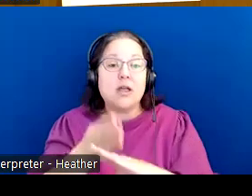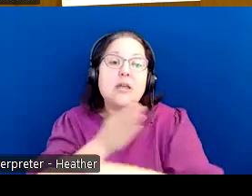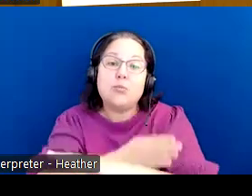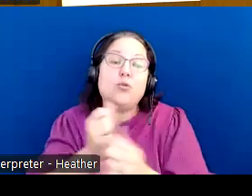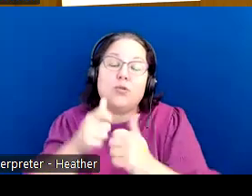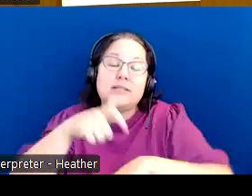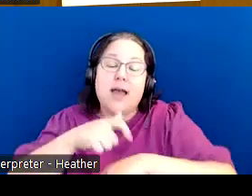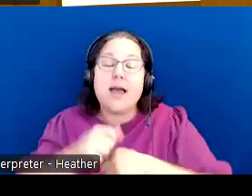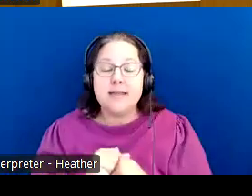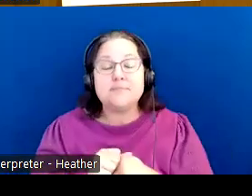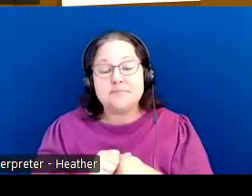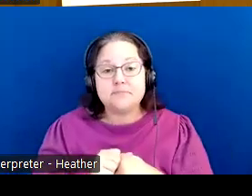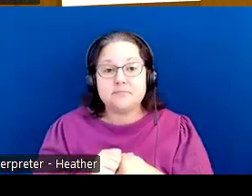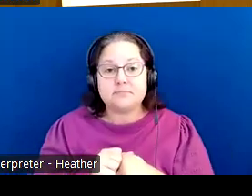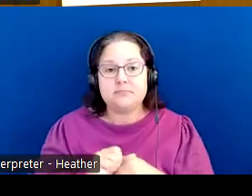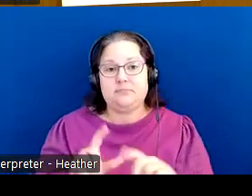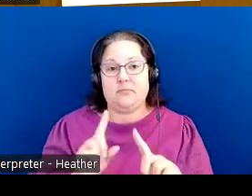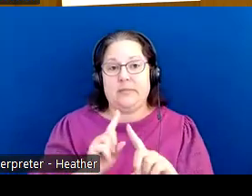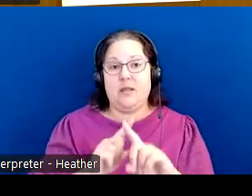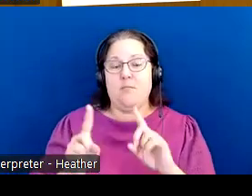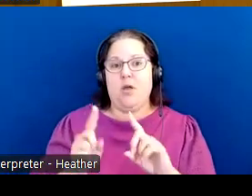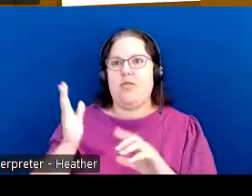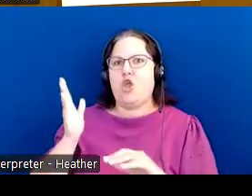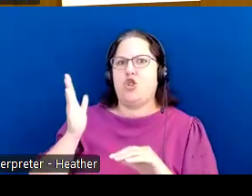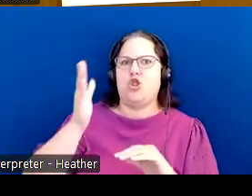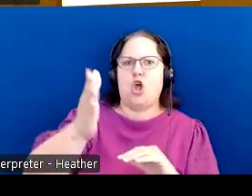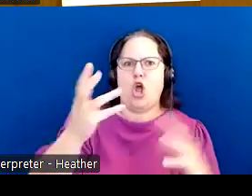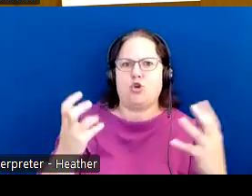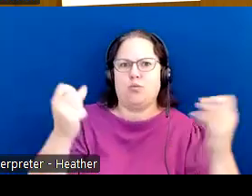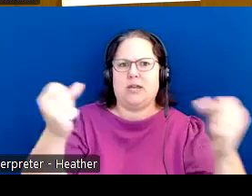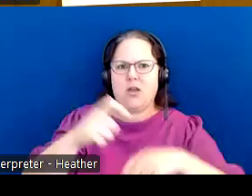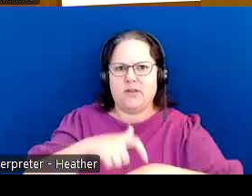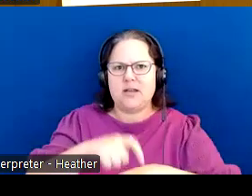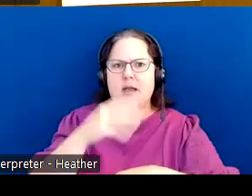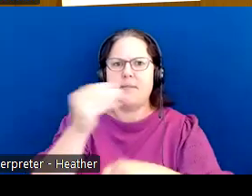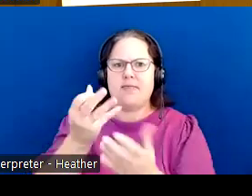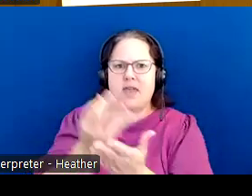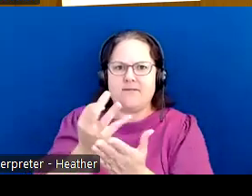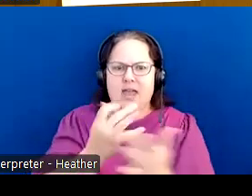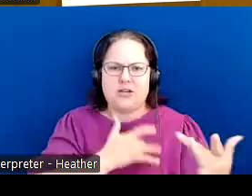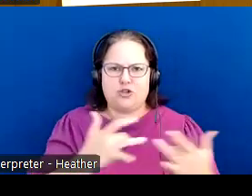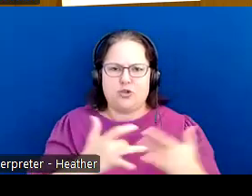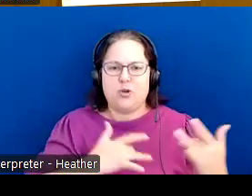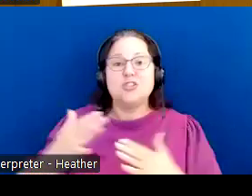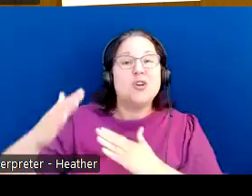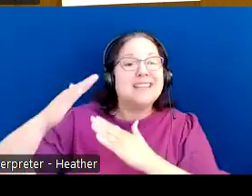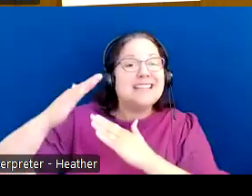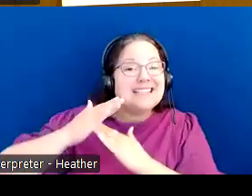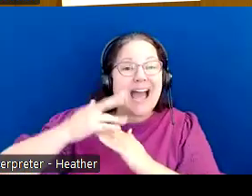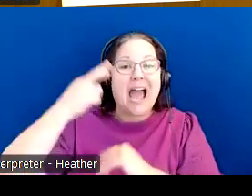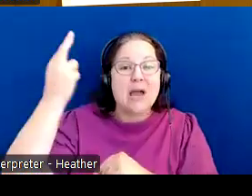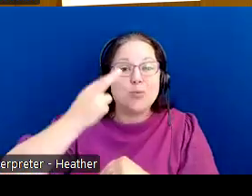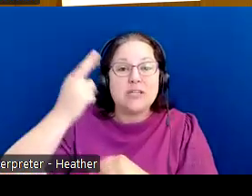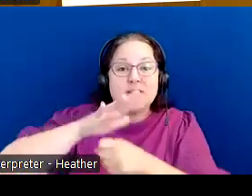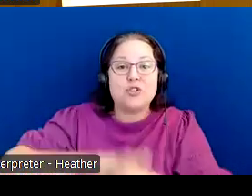time. But the long recovery time and financial concerns were the top reasons for distress throughout the